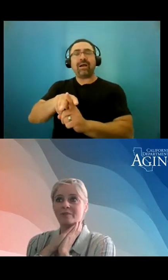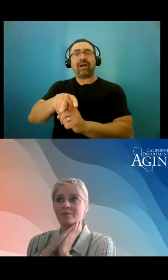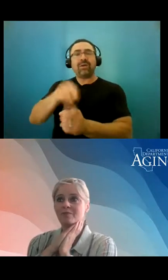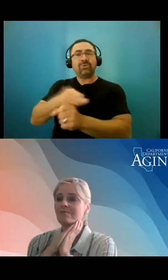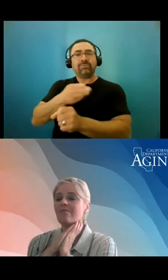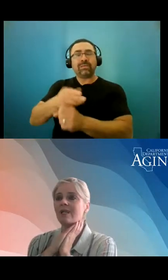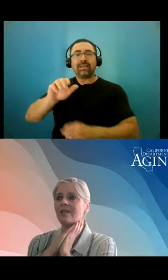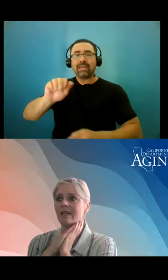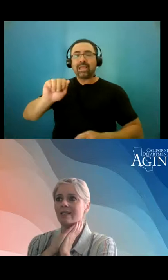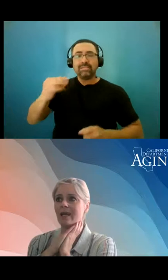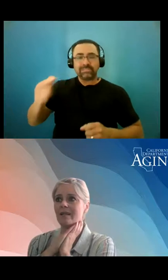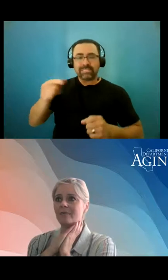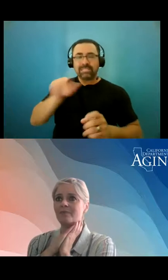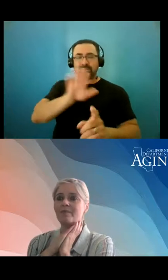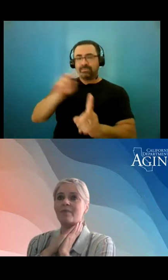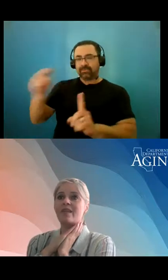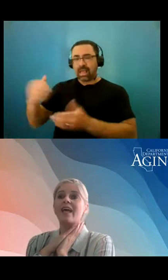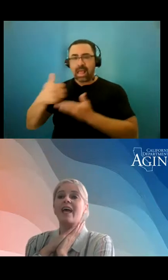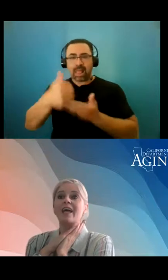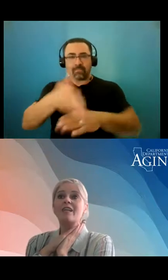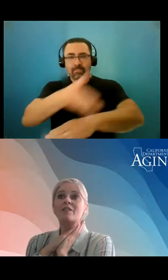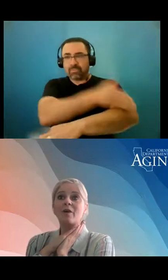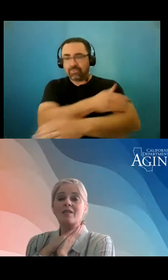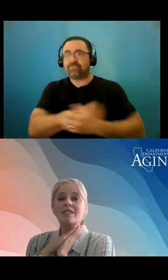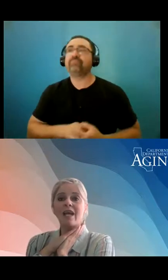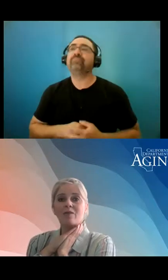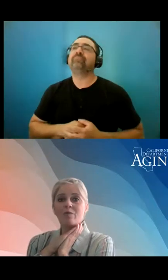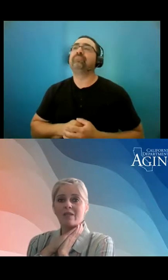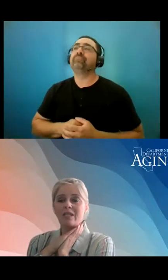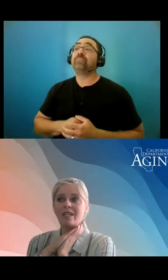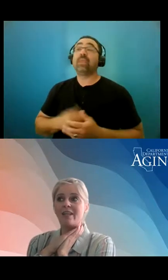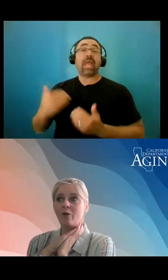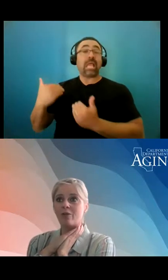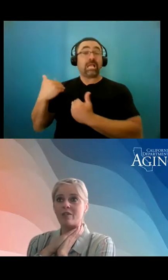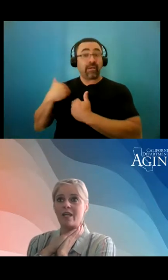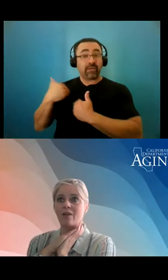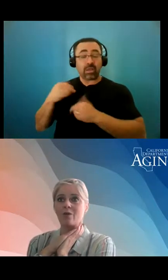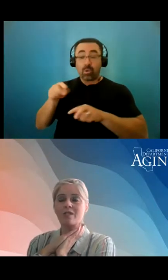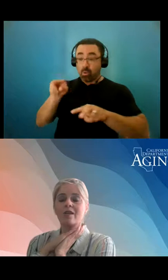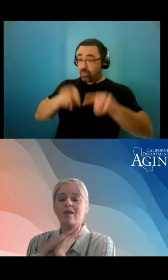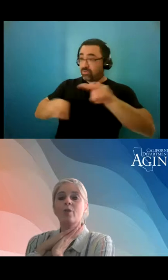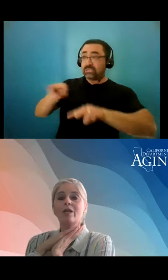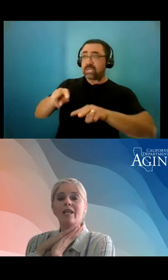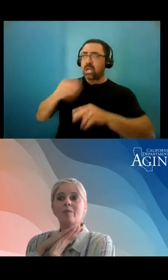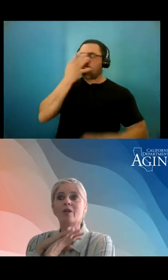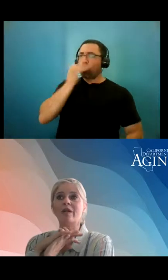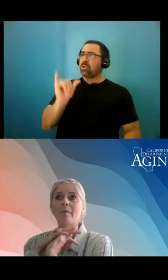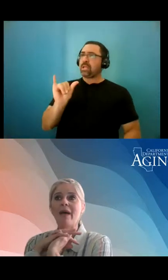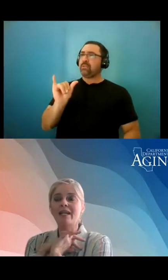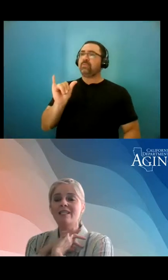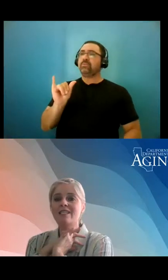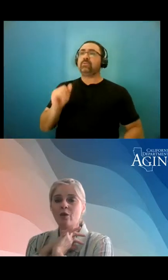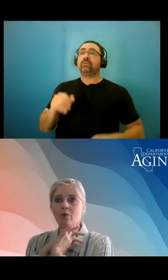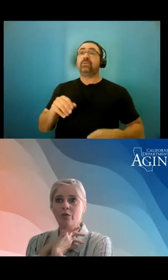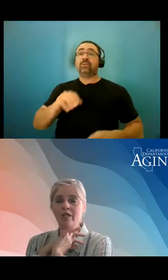doing. Next slide. And as far as accountability and oversight goes, we named our